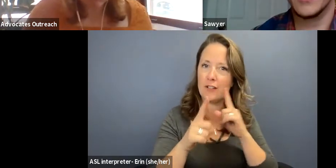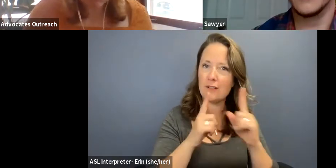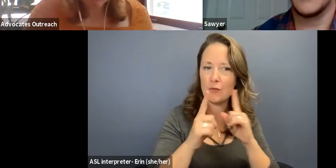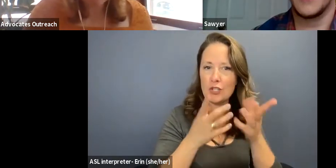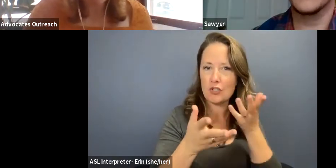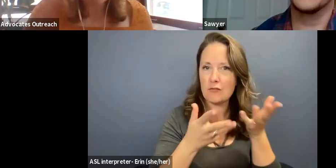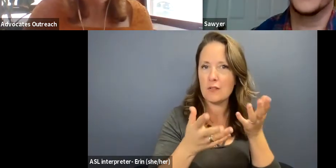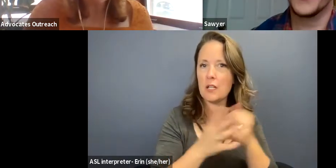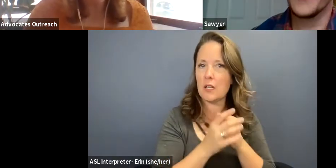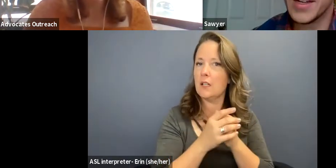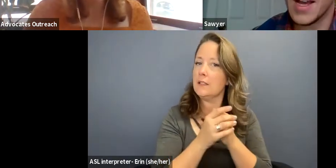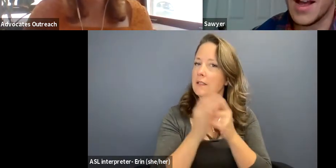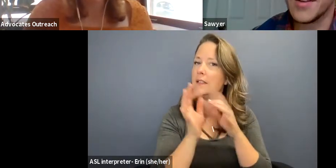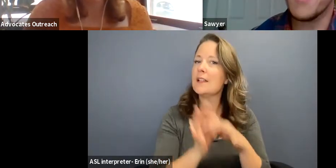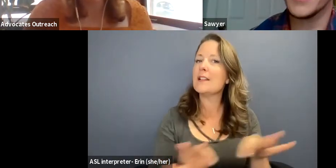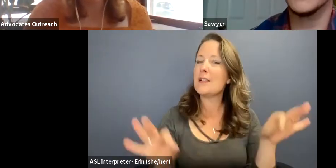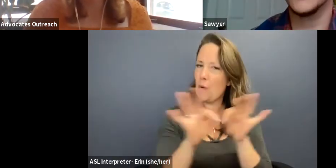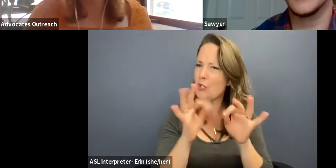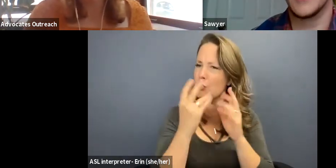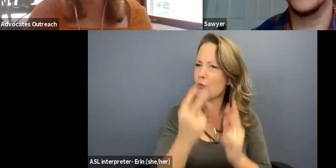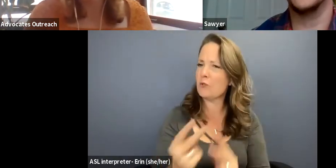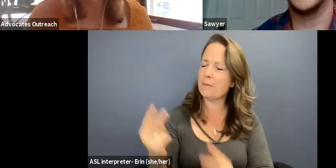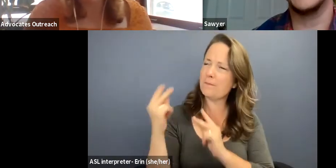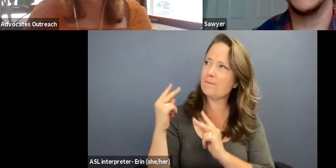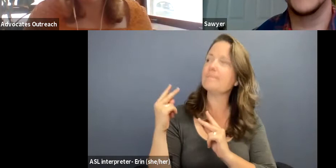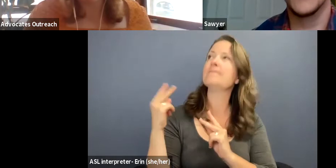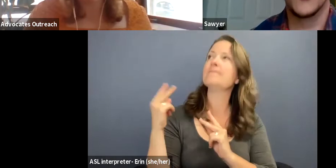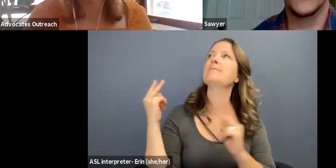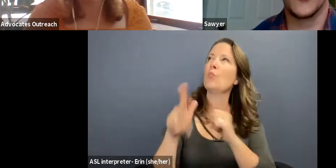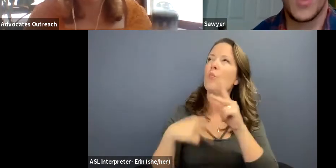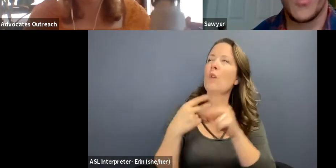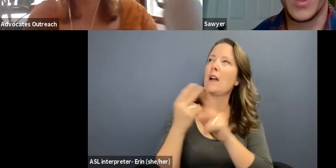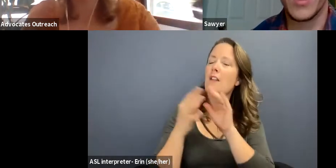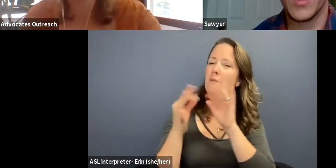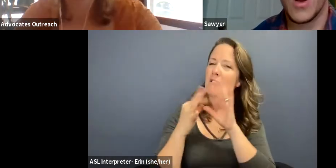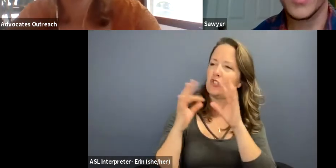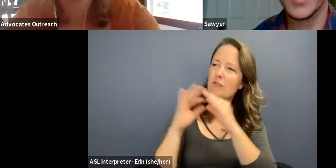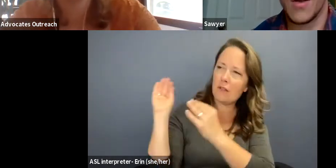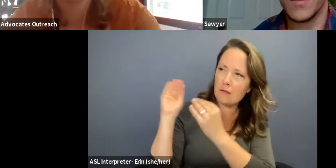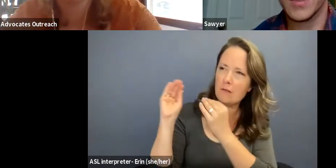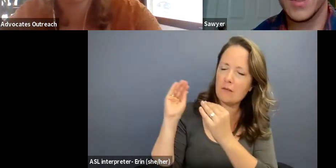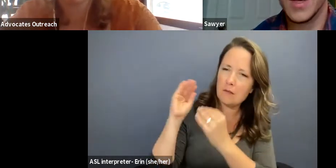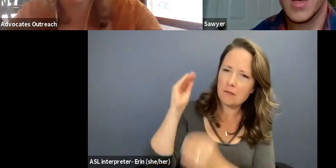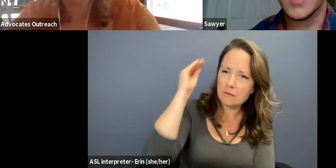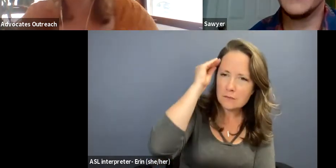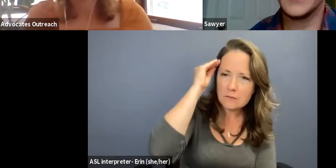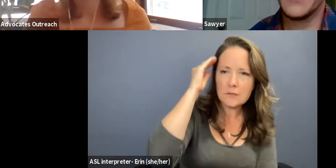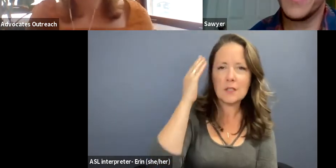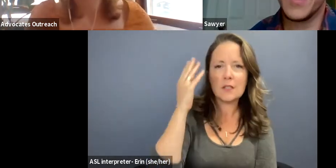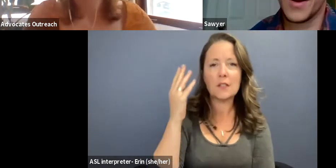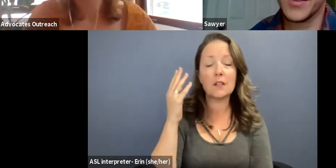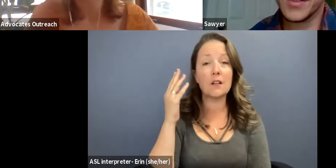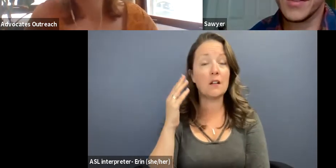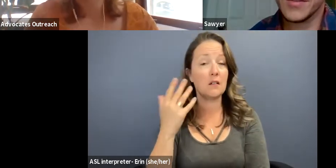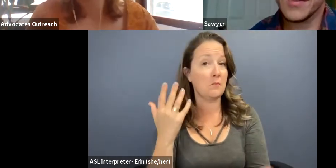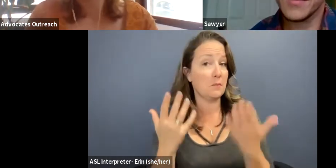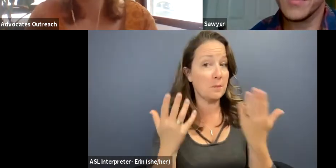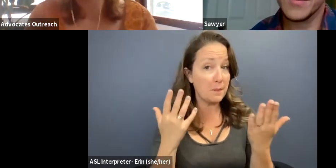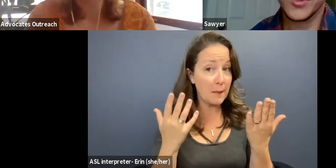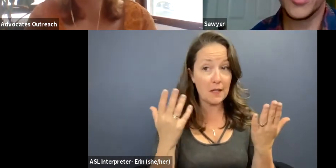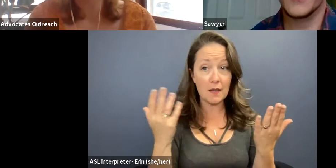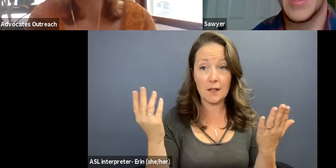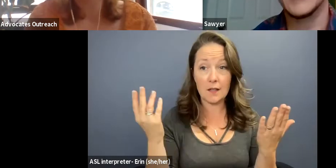Yeah, this is a lot of these are the answers that we always hear when we do this talk. And it doesn't, you know,